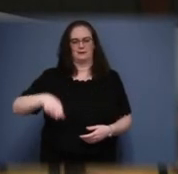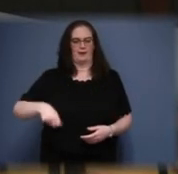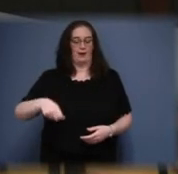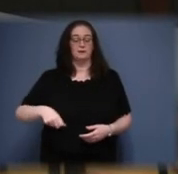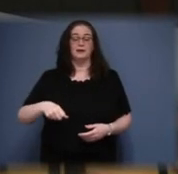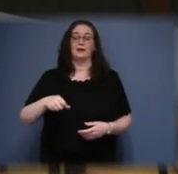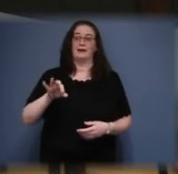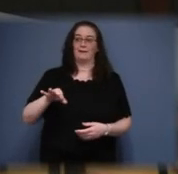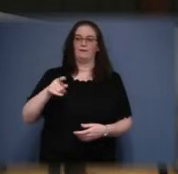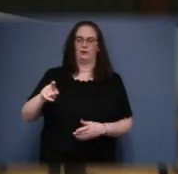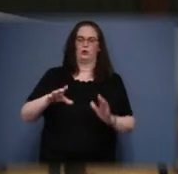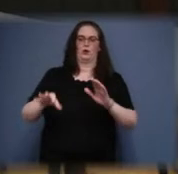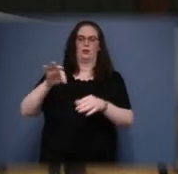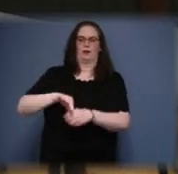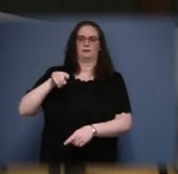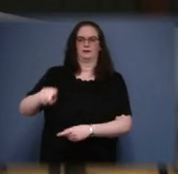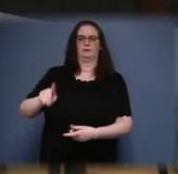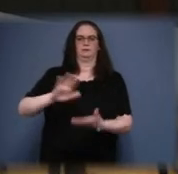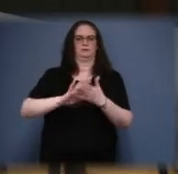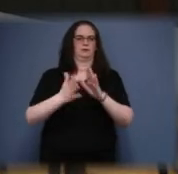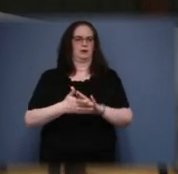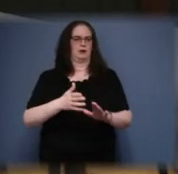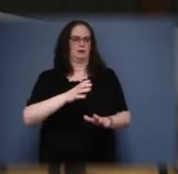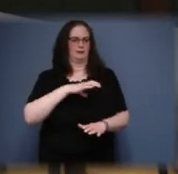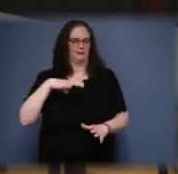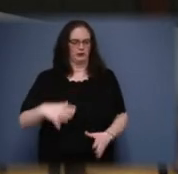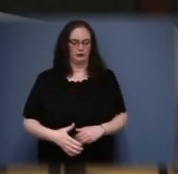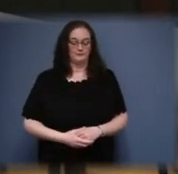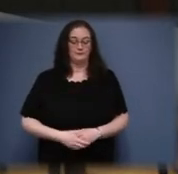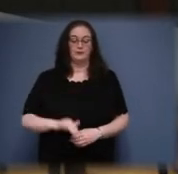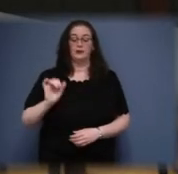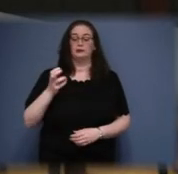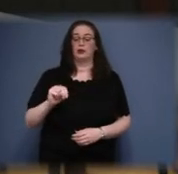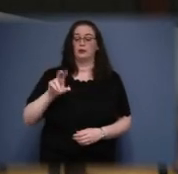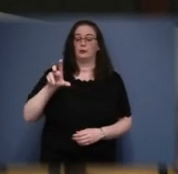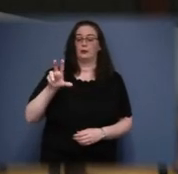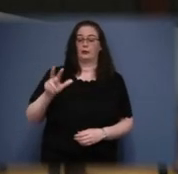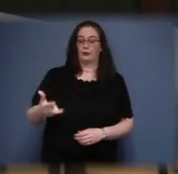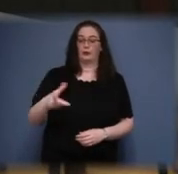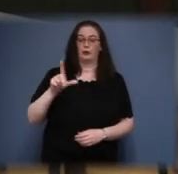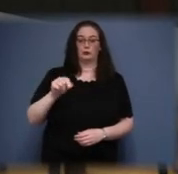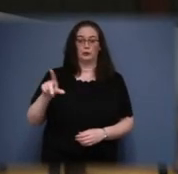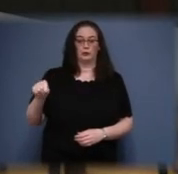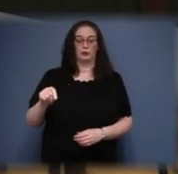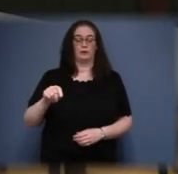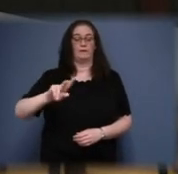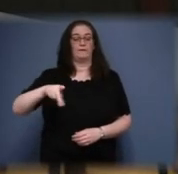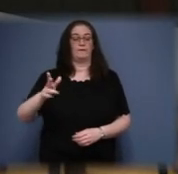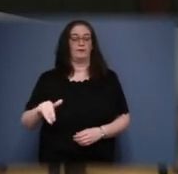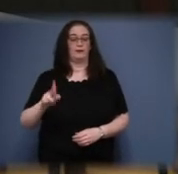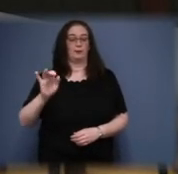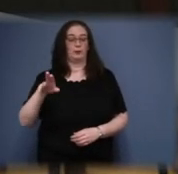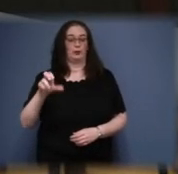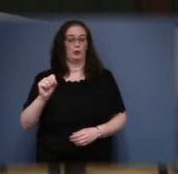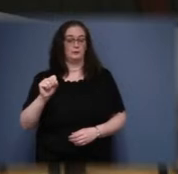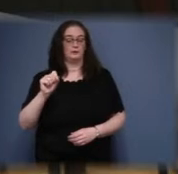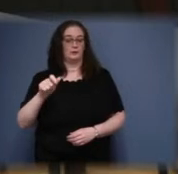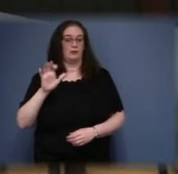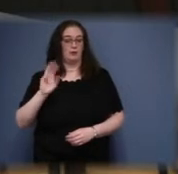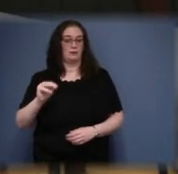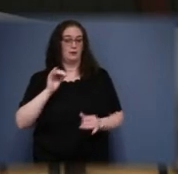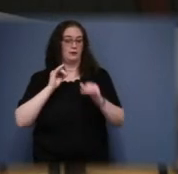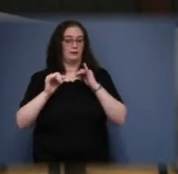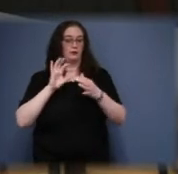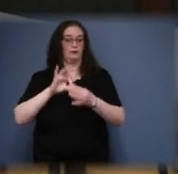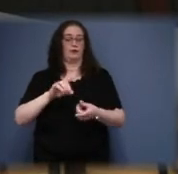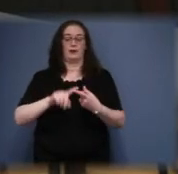if he's elected to the county commissioner. On January 3rd, 2020, a PhillyBurbs.com interview regarding